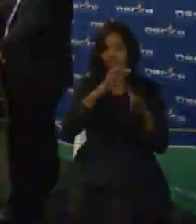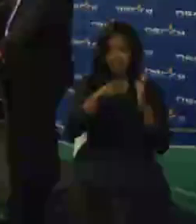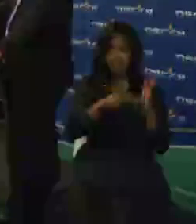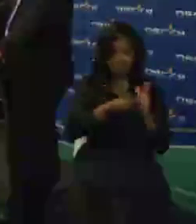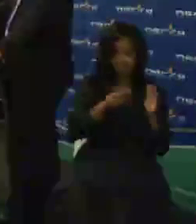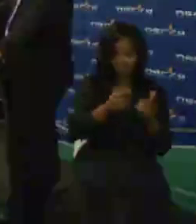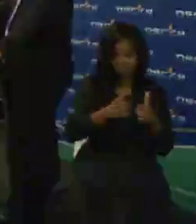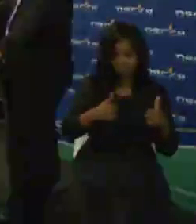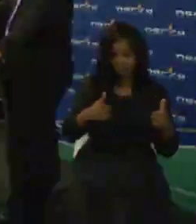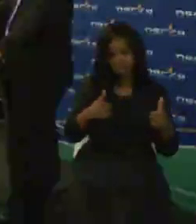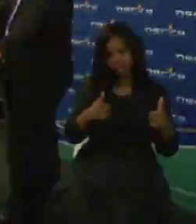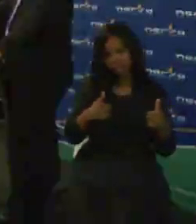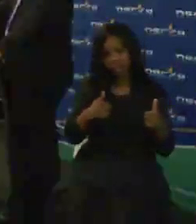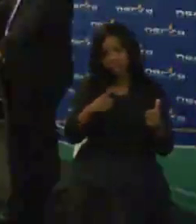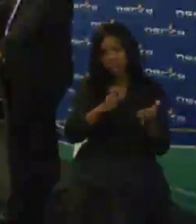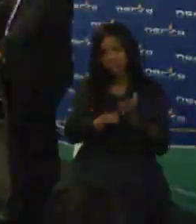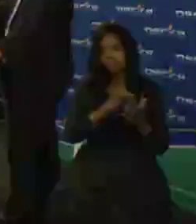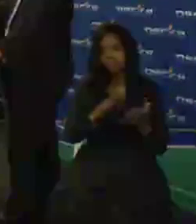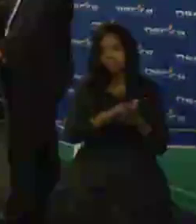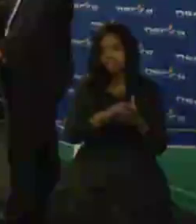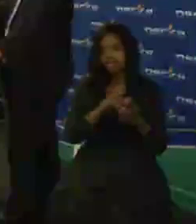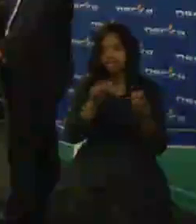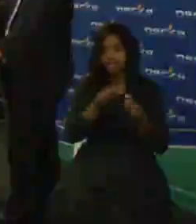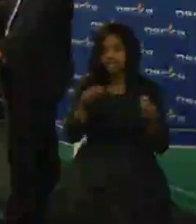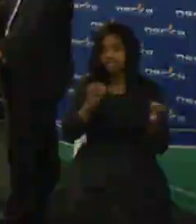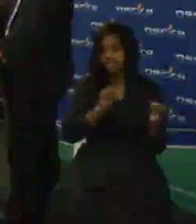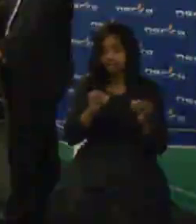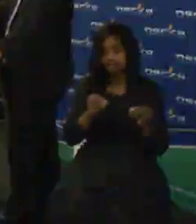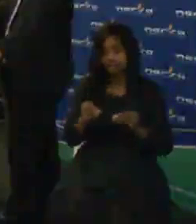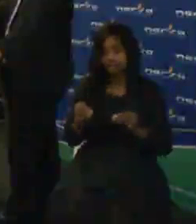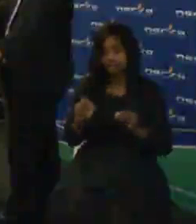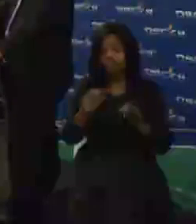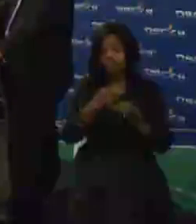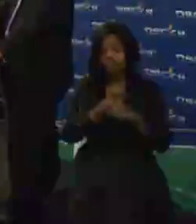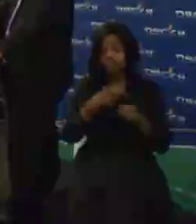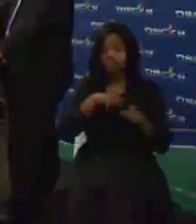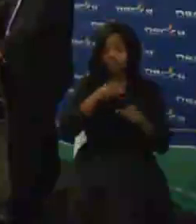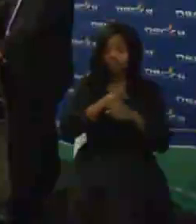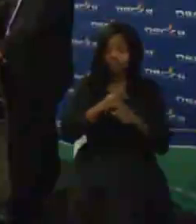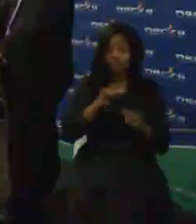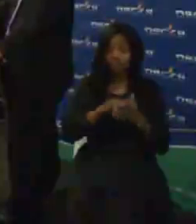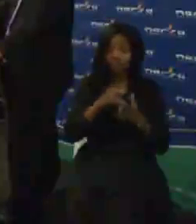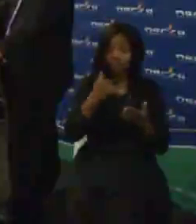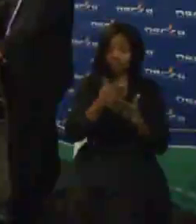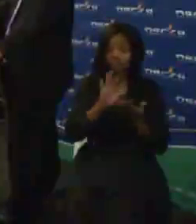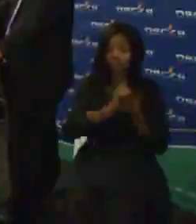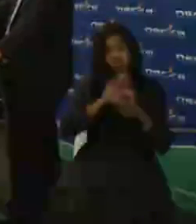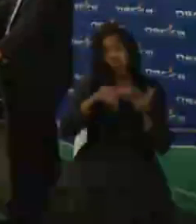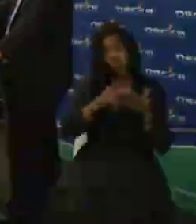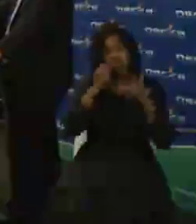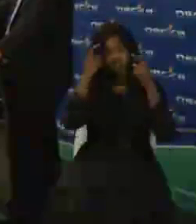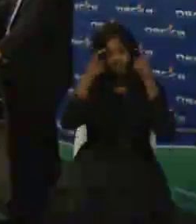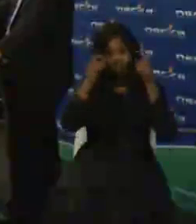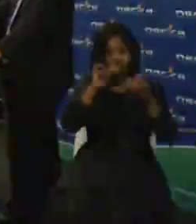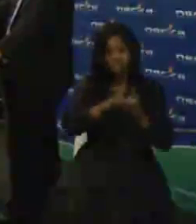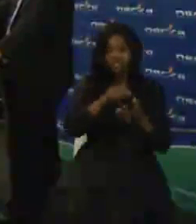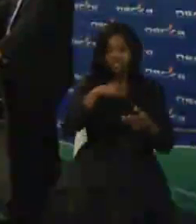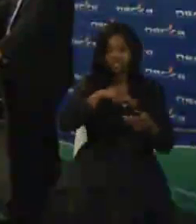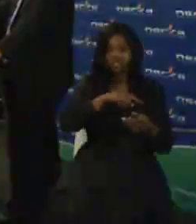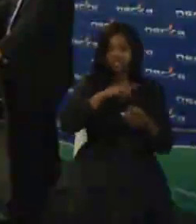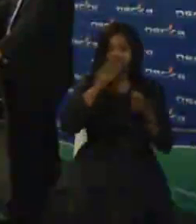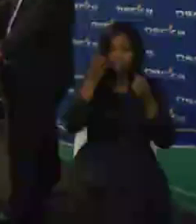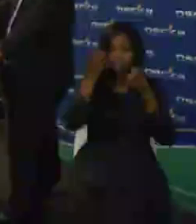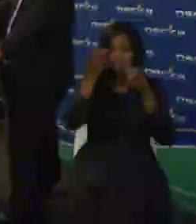panel on if you up. Now that things have moved since we've made the application and the assumptions, that's the information